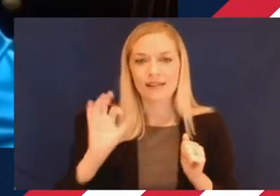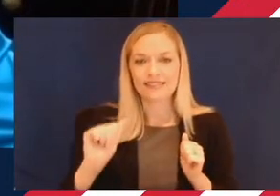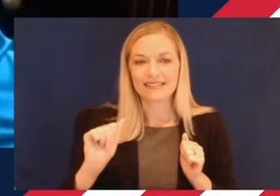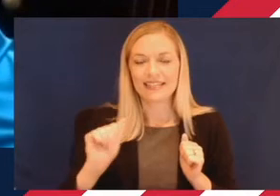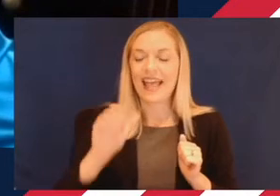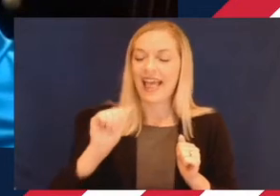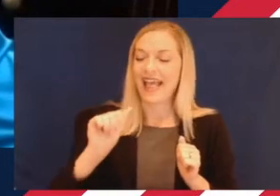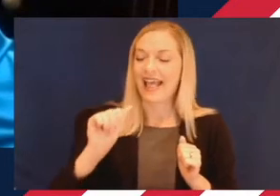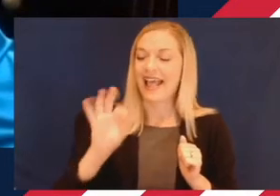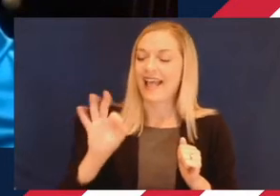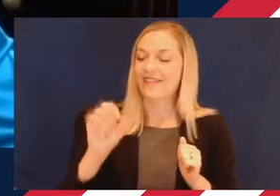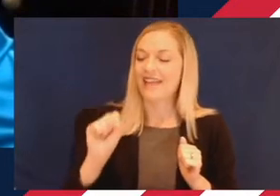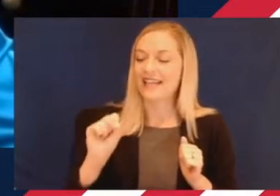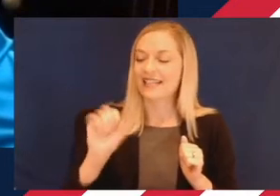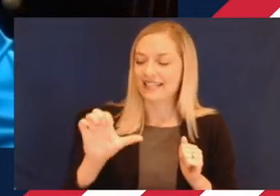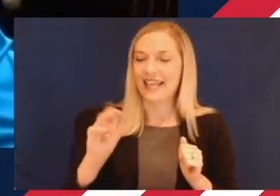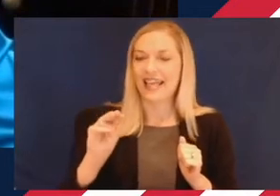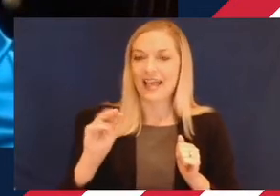AFSCME Local